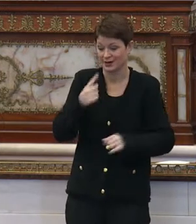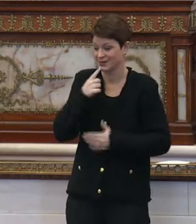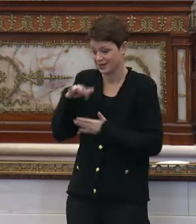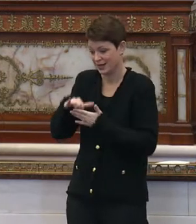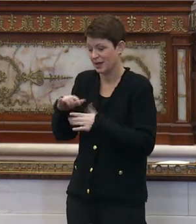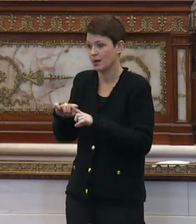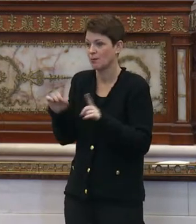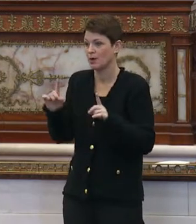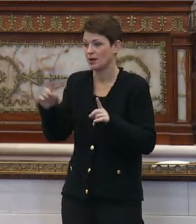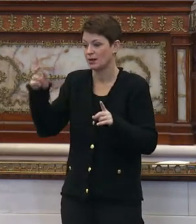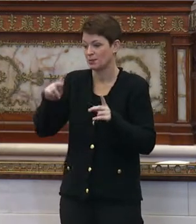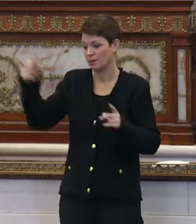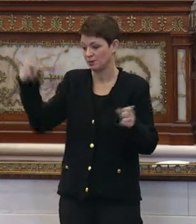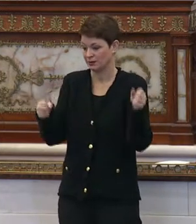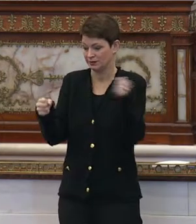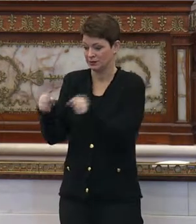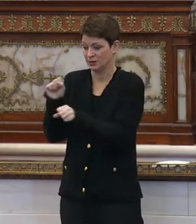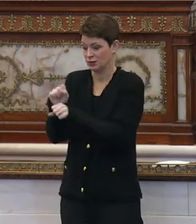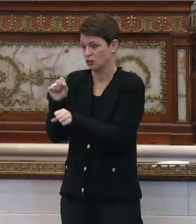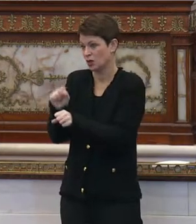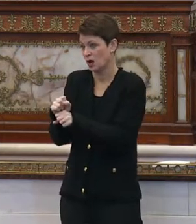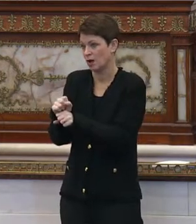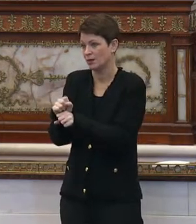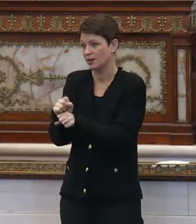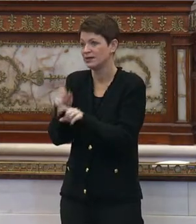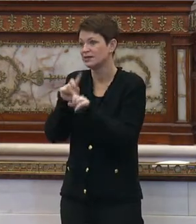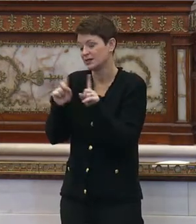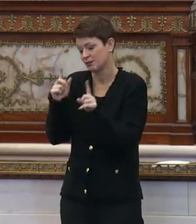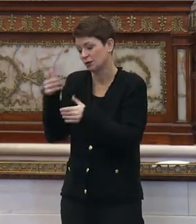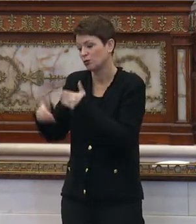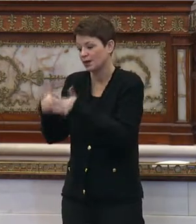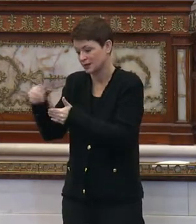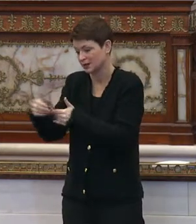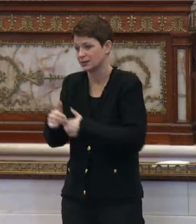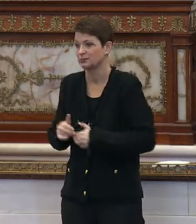getting people into those positions is a different process.